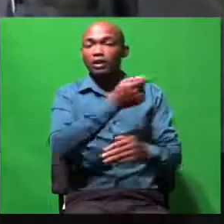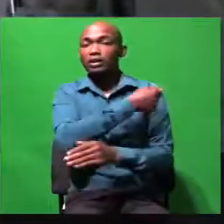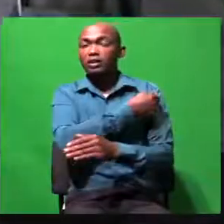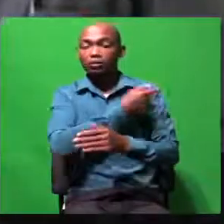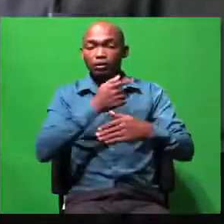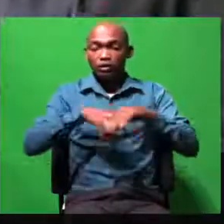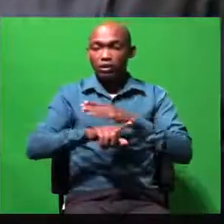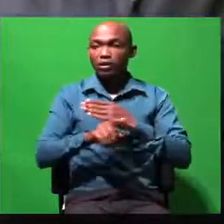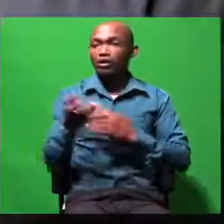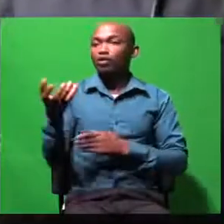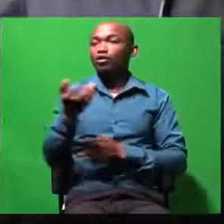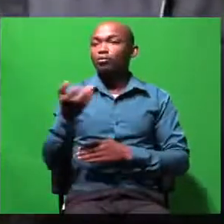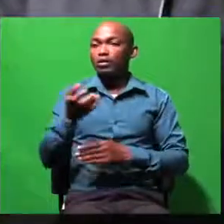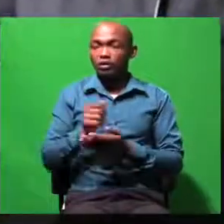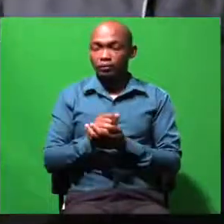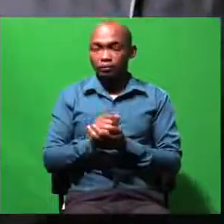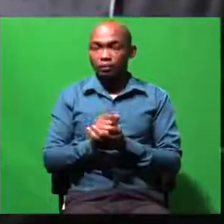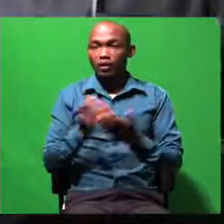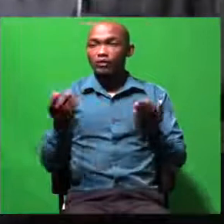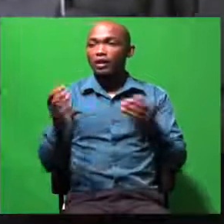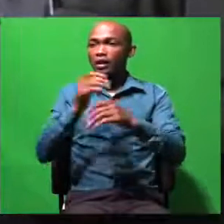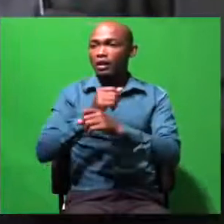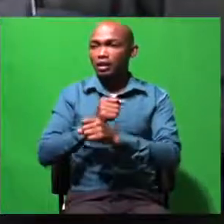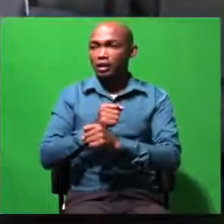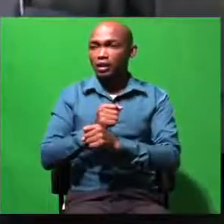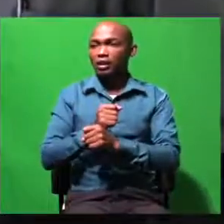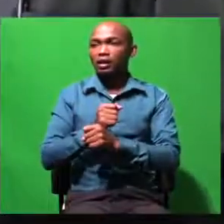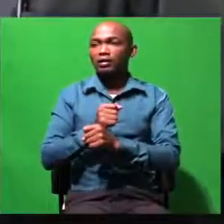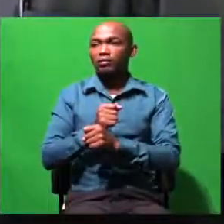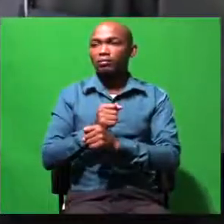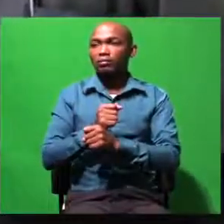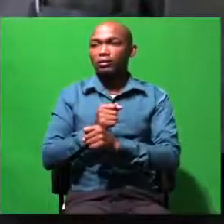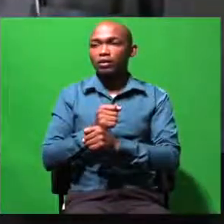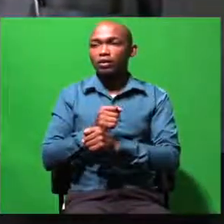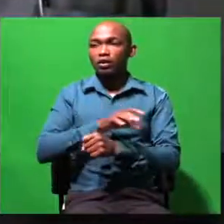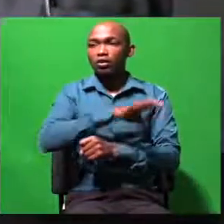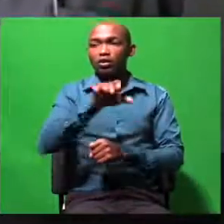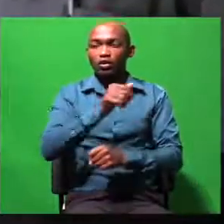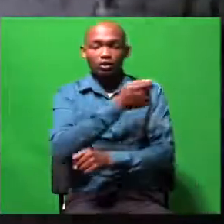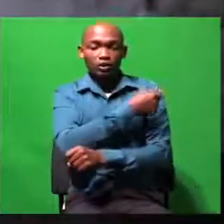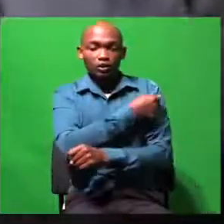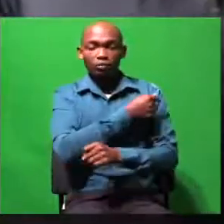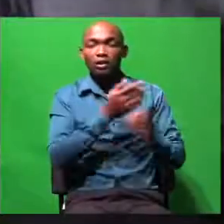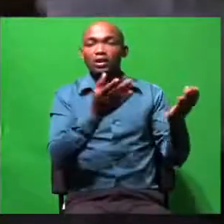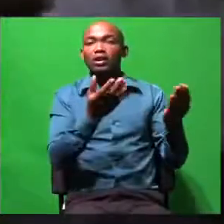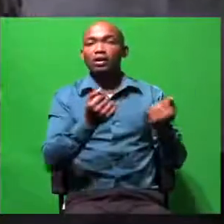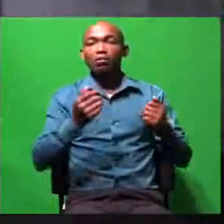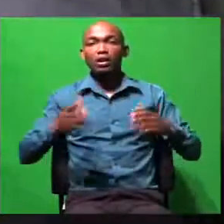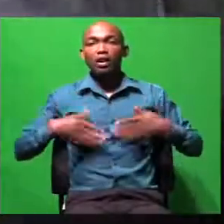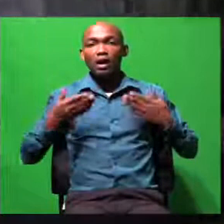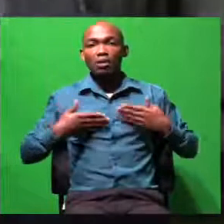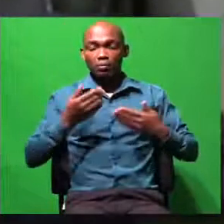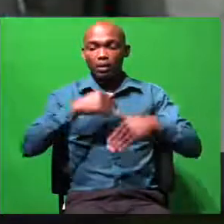treatment in the community. That's why if they get those special needs, those treatment, therefore they can be happy